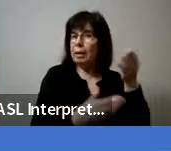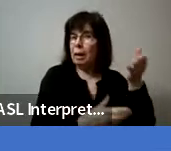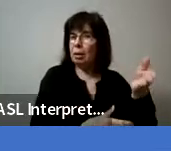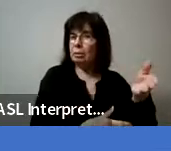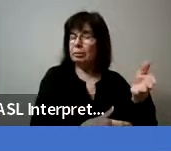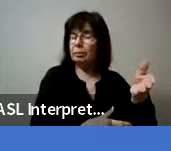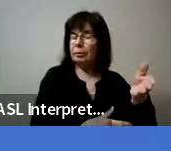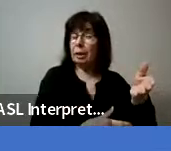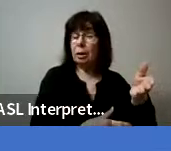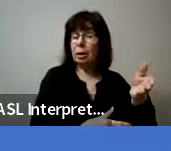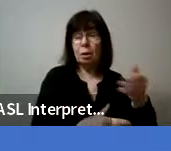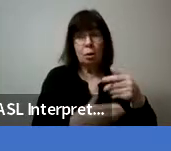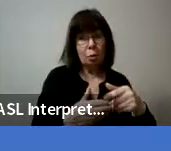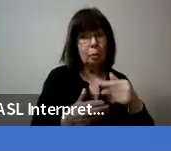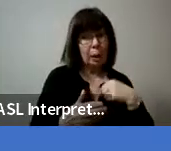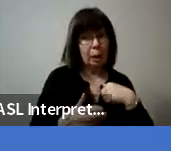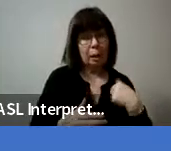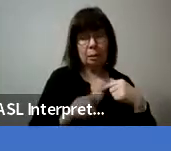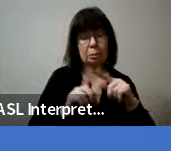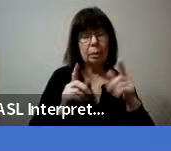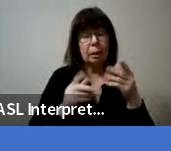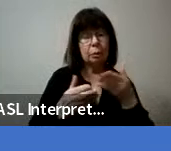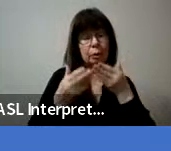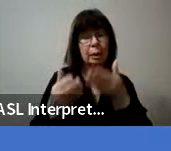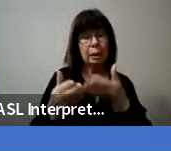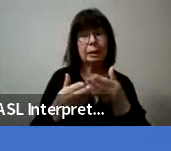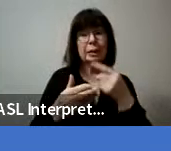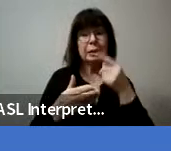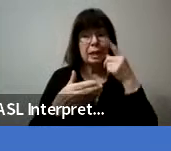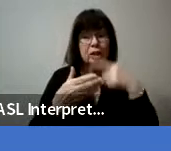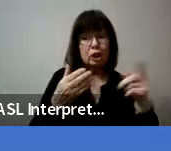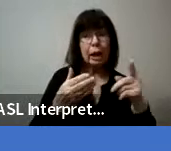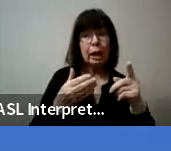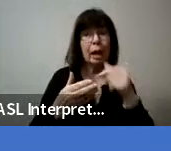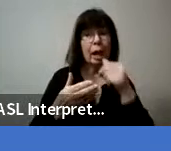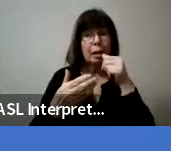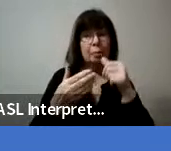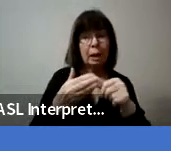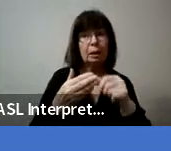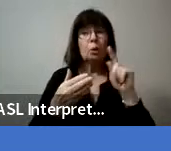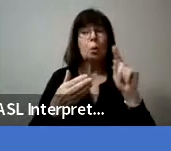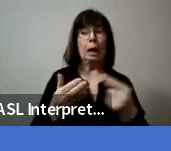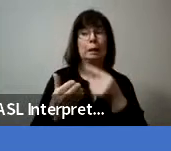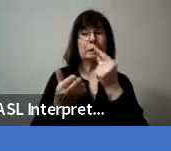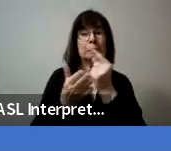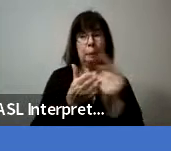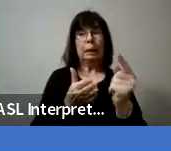say about that, though, is we do recommend that they check their mail once a week to make sure that